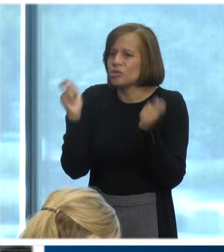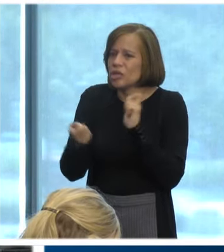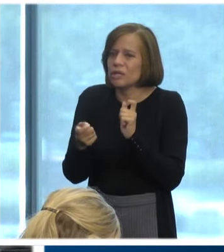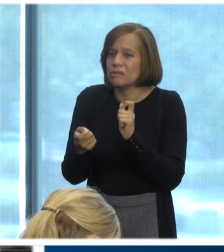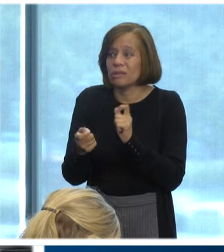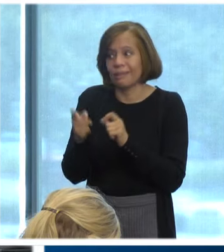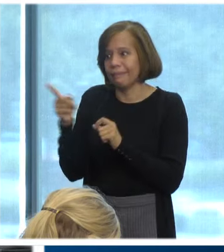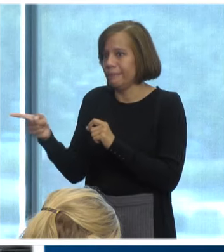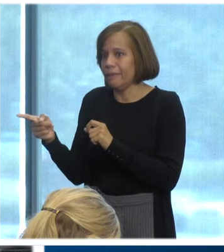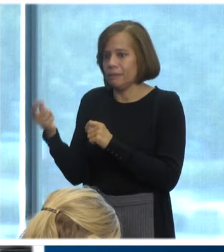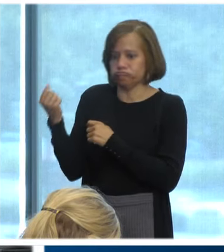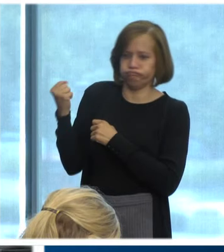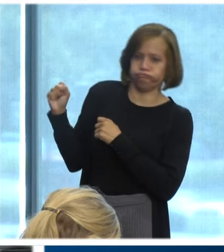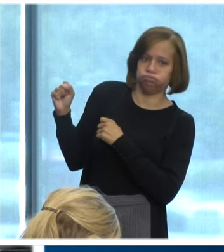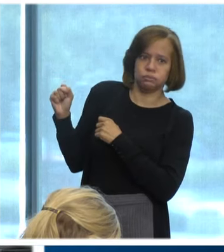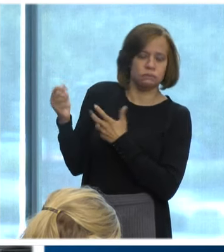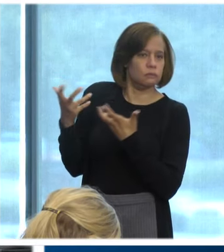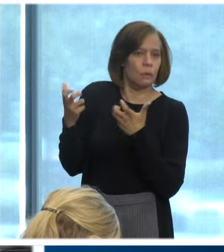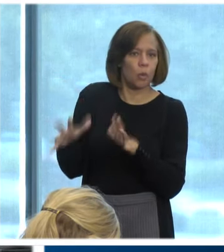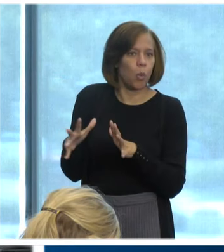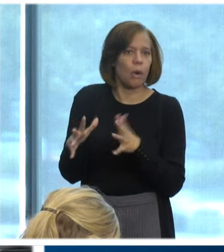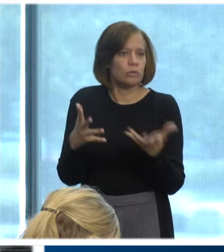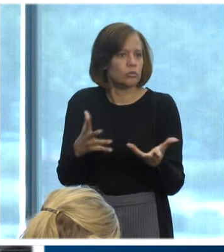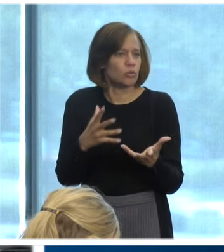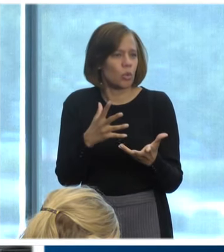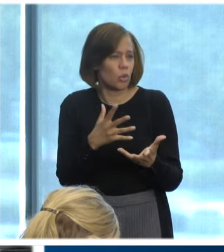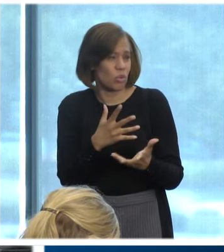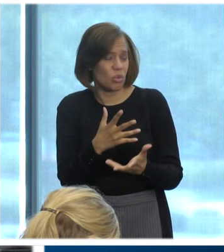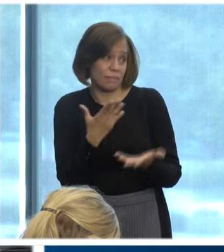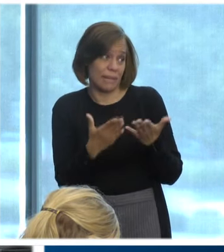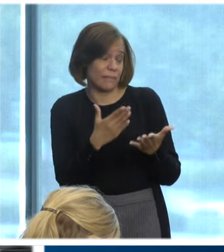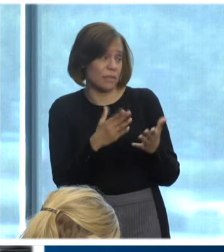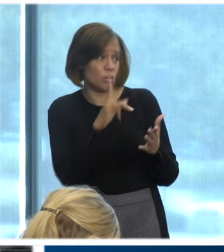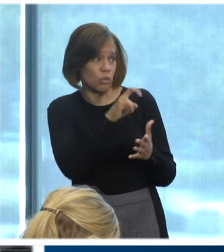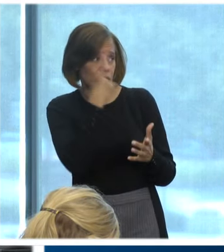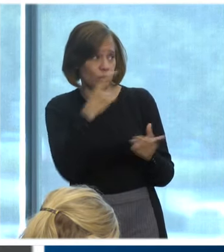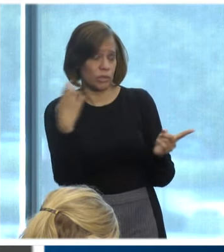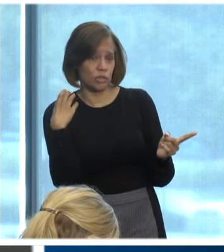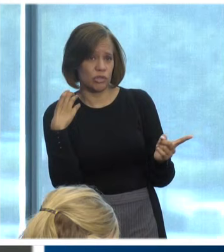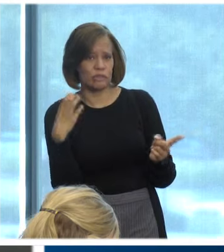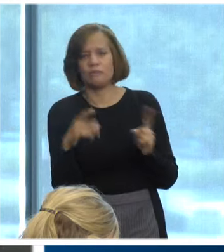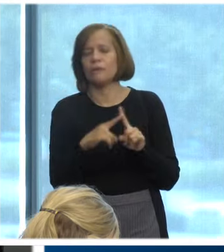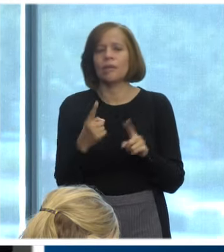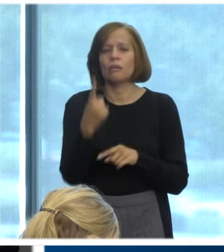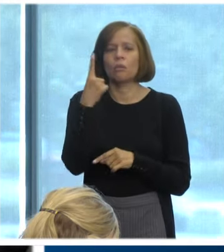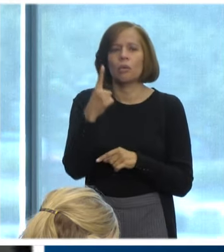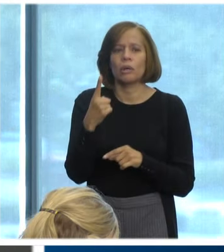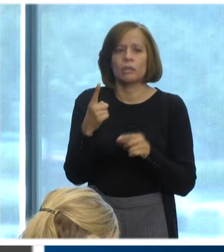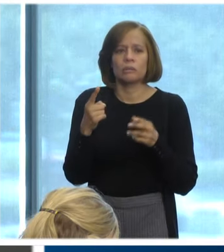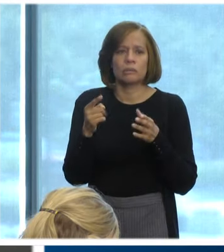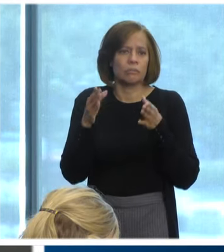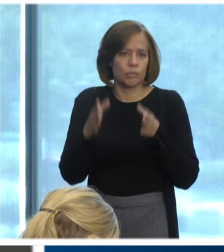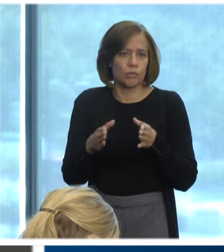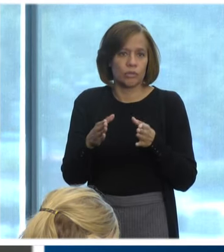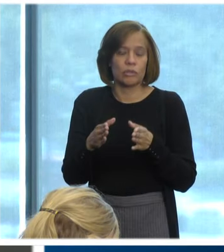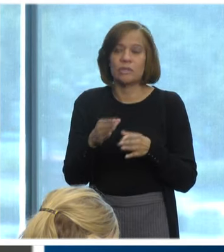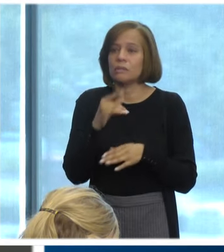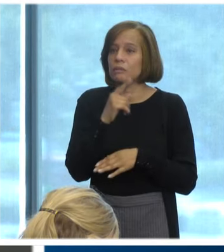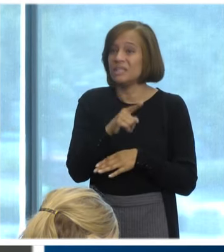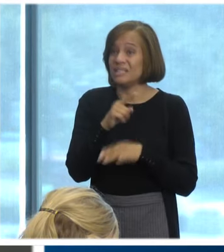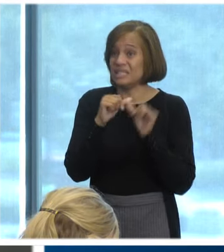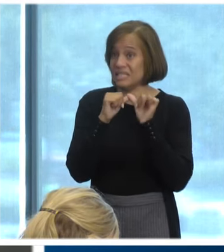certainly they're going to have some thoughts on and they're going to weigh in on? And also, this may be a question for the chief, but the one officer whose situation was